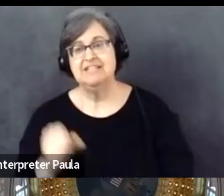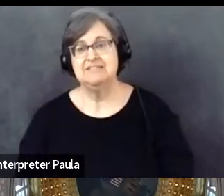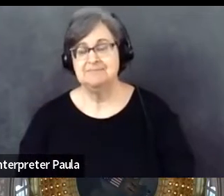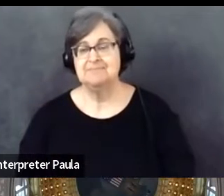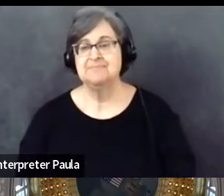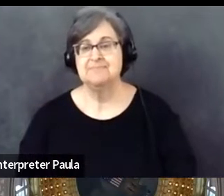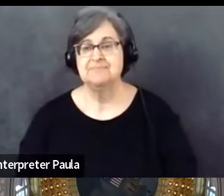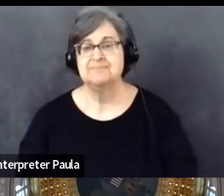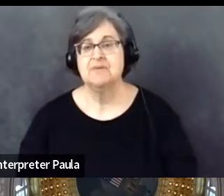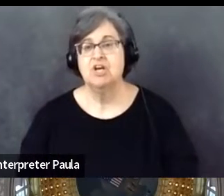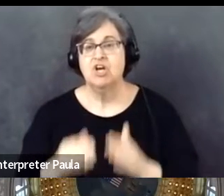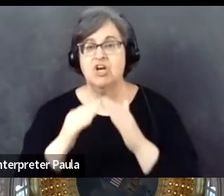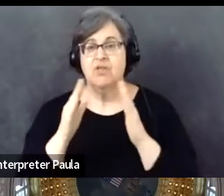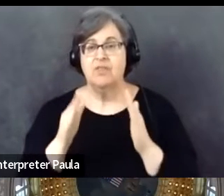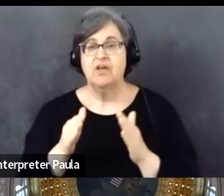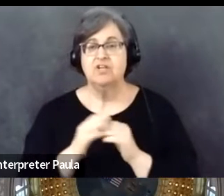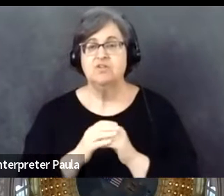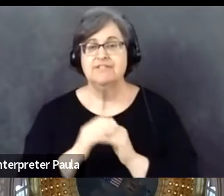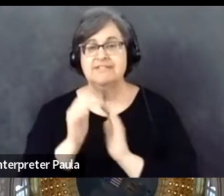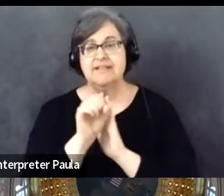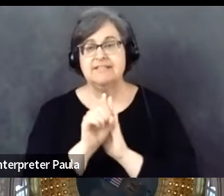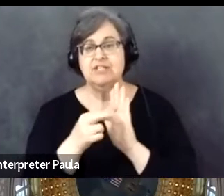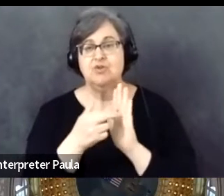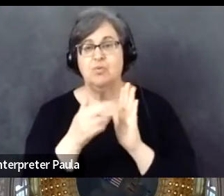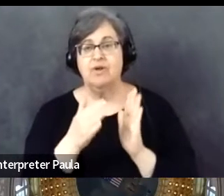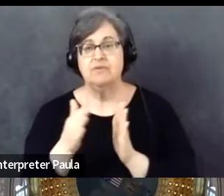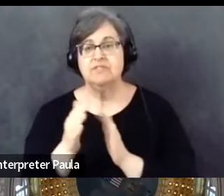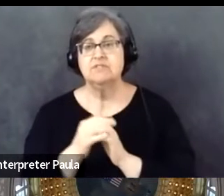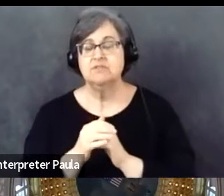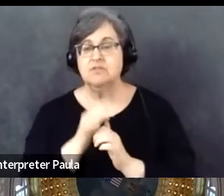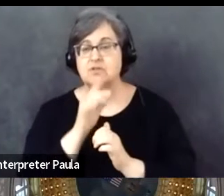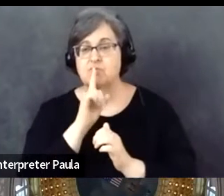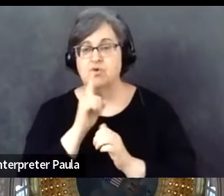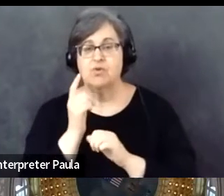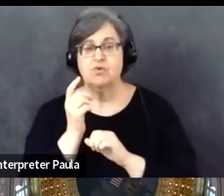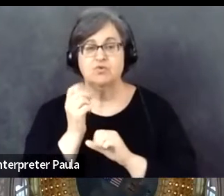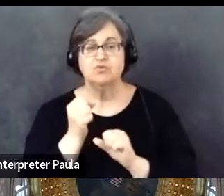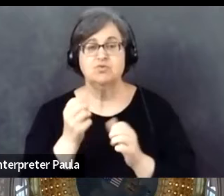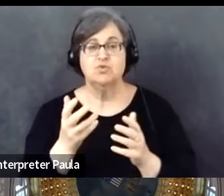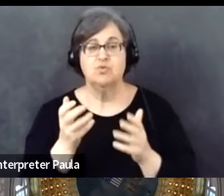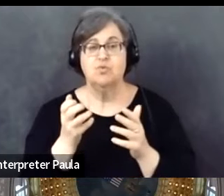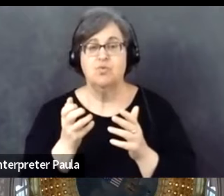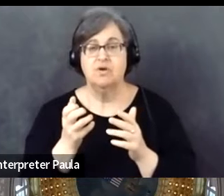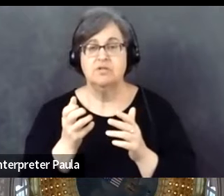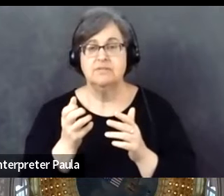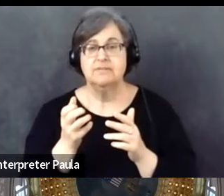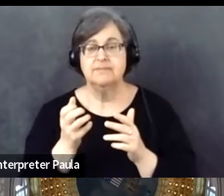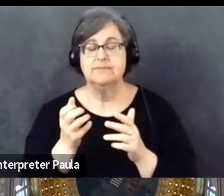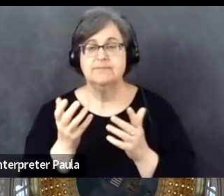say the House, so the state representatives were really strongly wanting to keep this